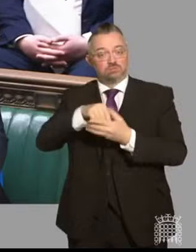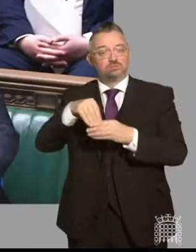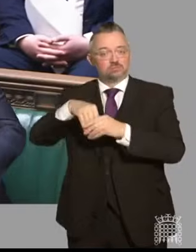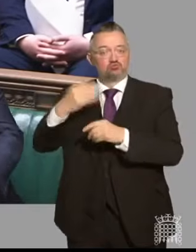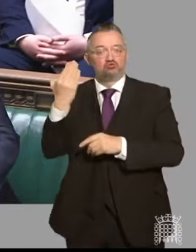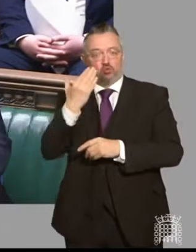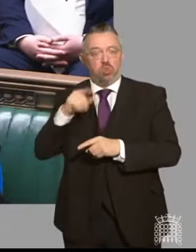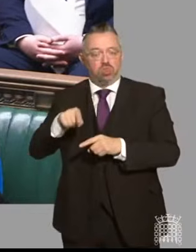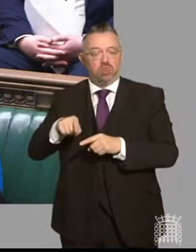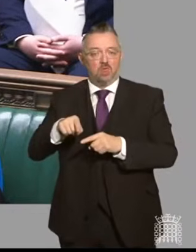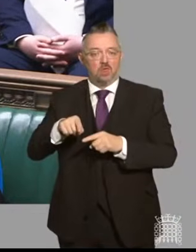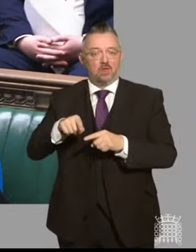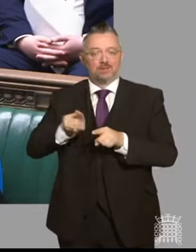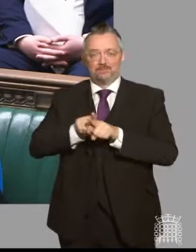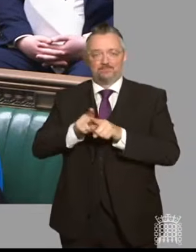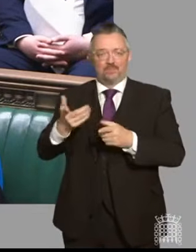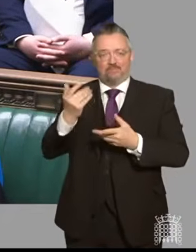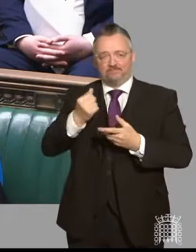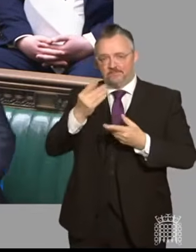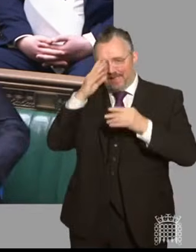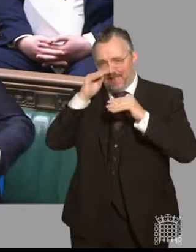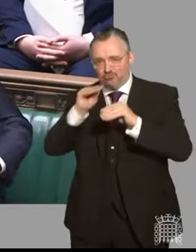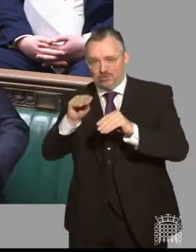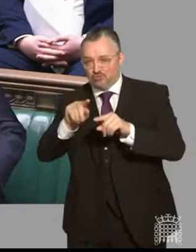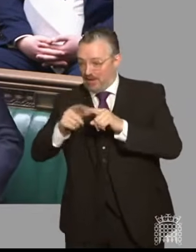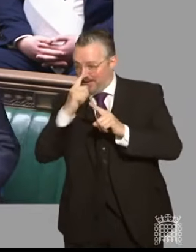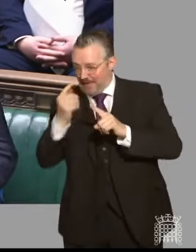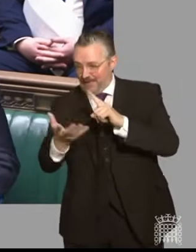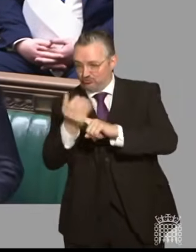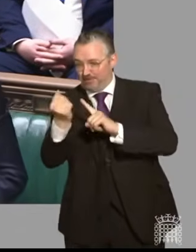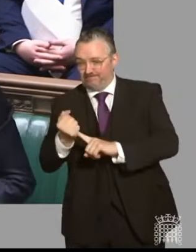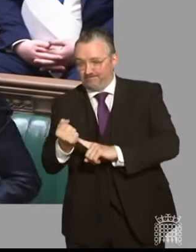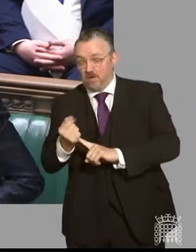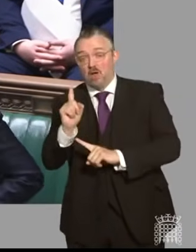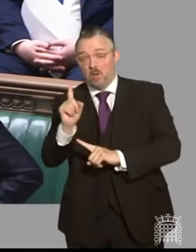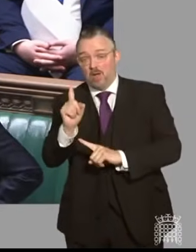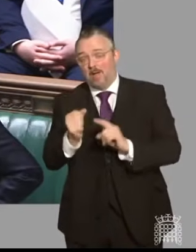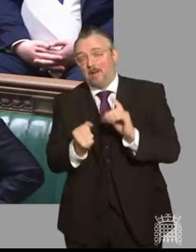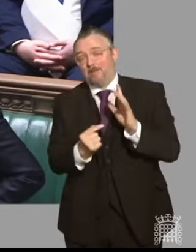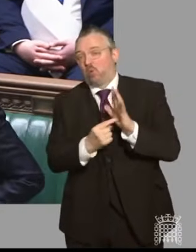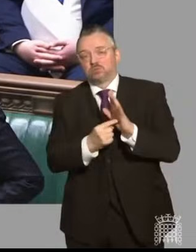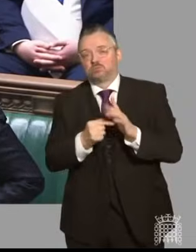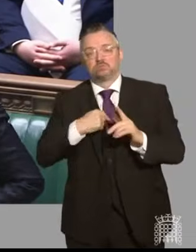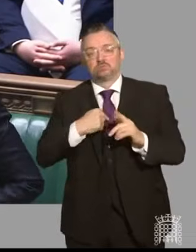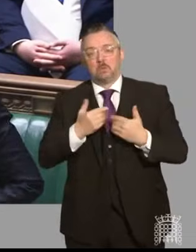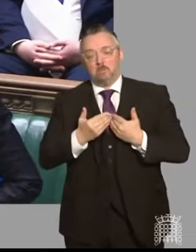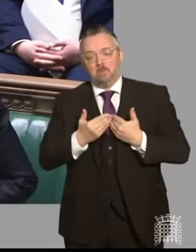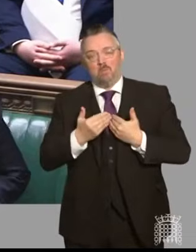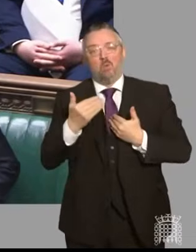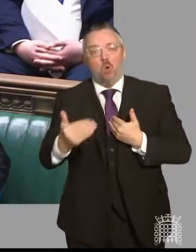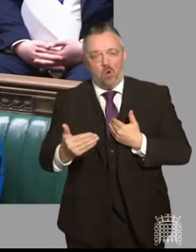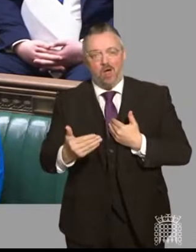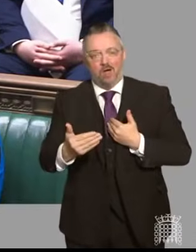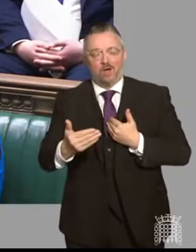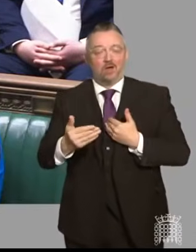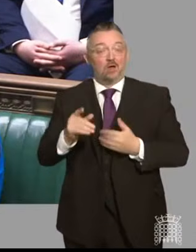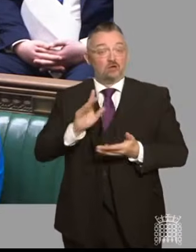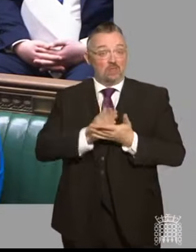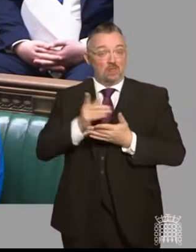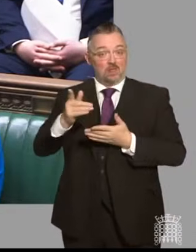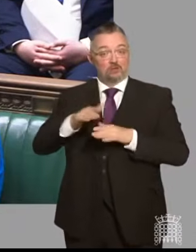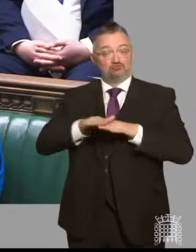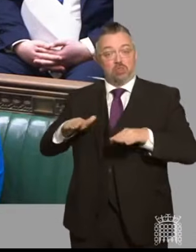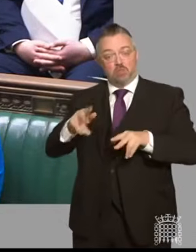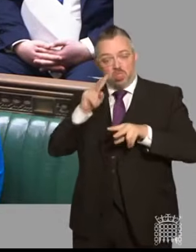classroom. But we are crucially going beyond that, because what our children see online is of the utmost importance to us, and we want to make sure that we protect